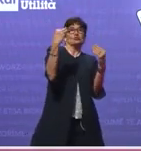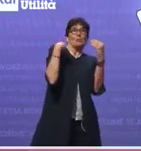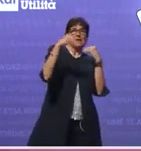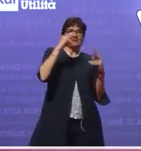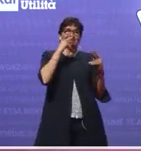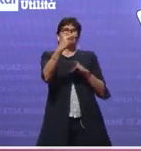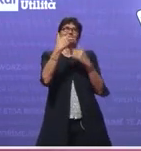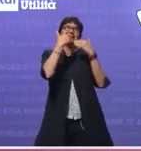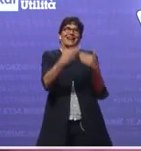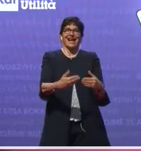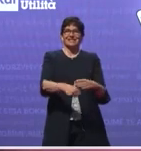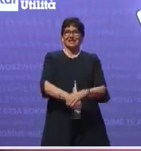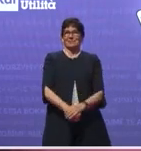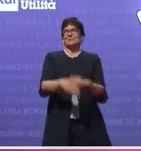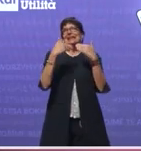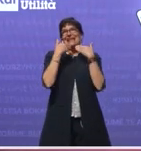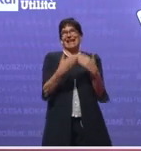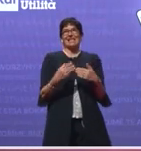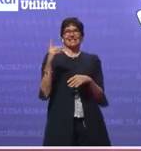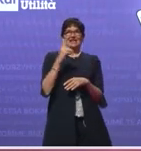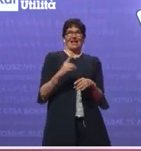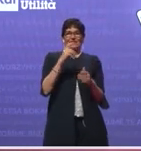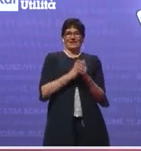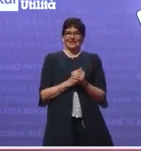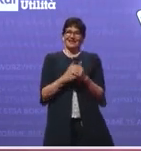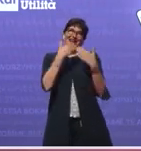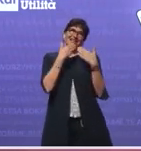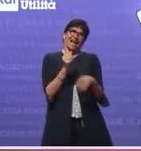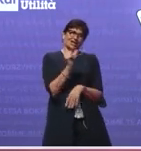Thank you, David. Thank you, Sophia. That was nice.